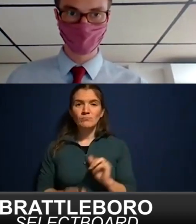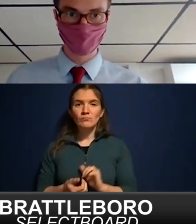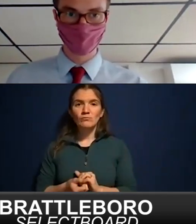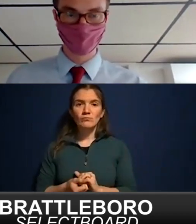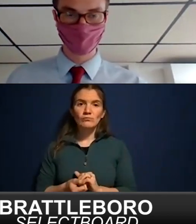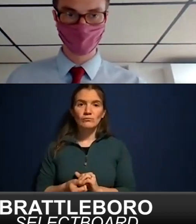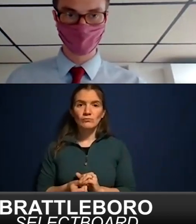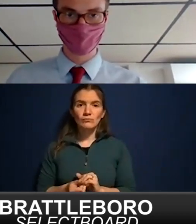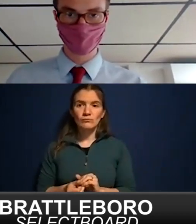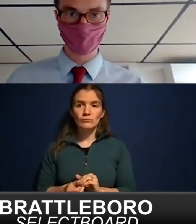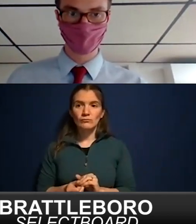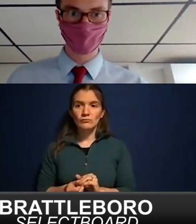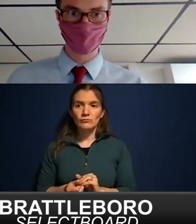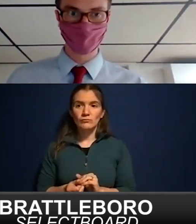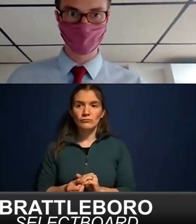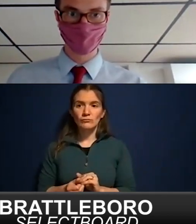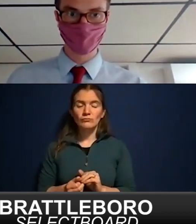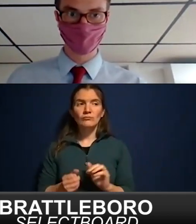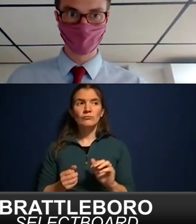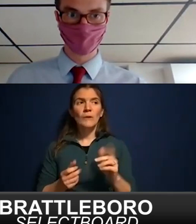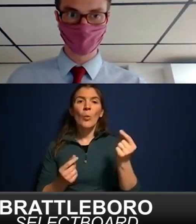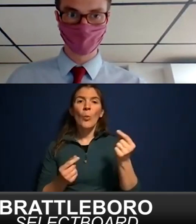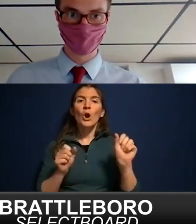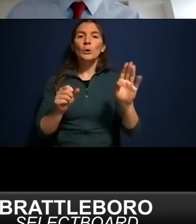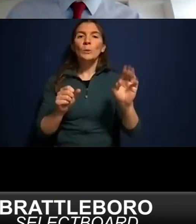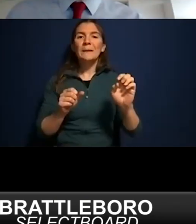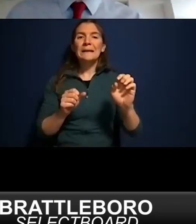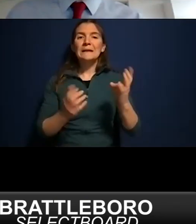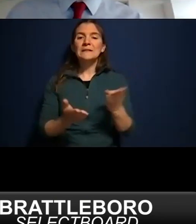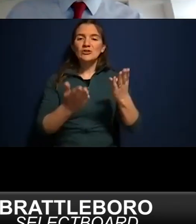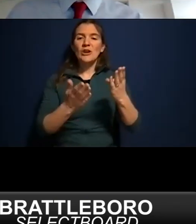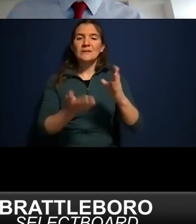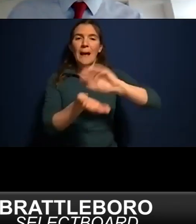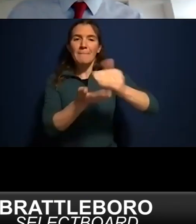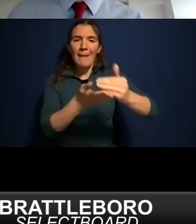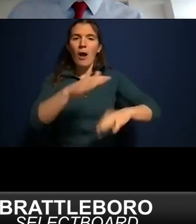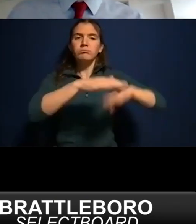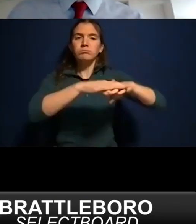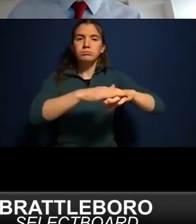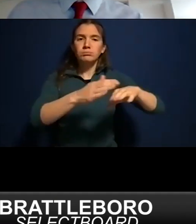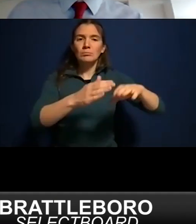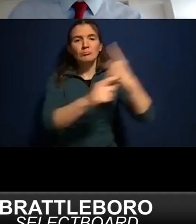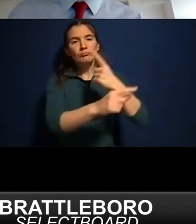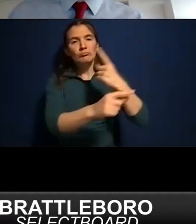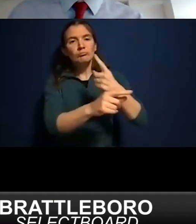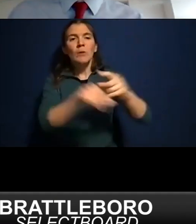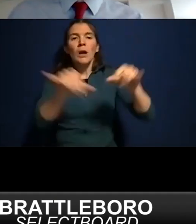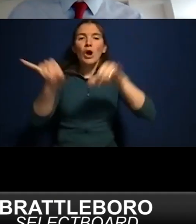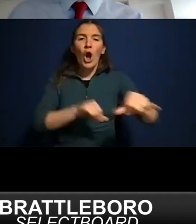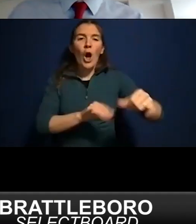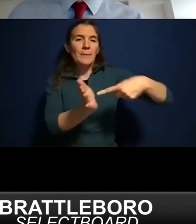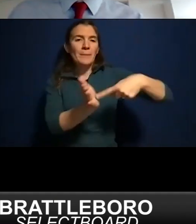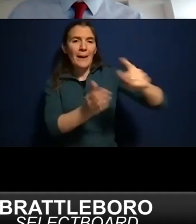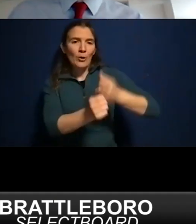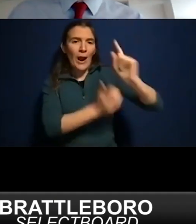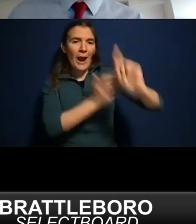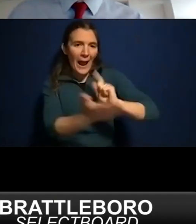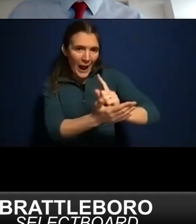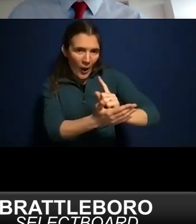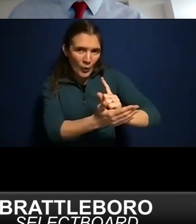you know, the suggested amount, like the reasonable and customary amount would